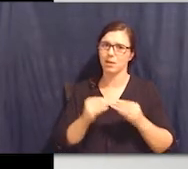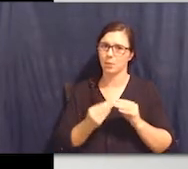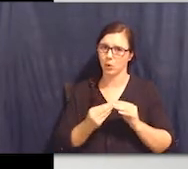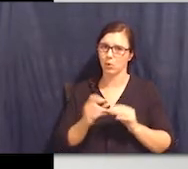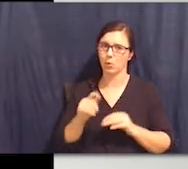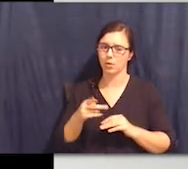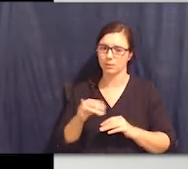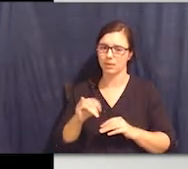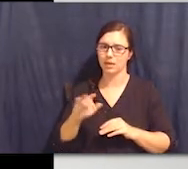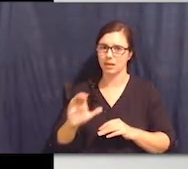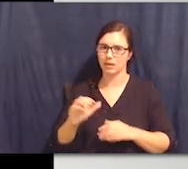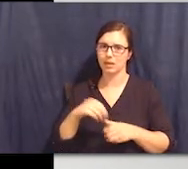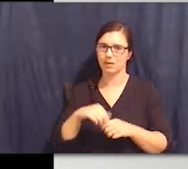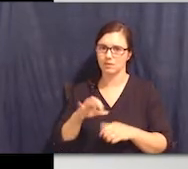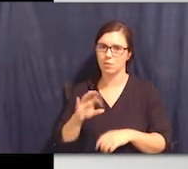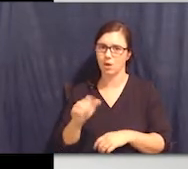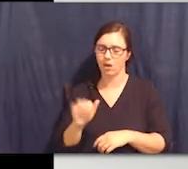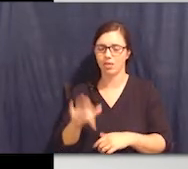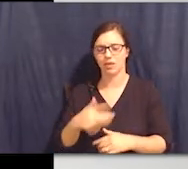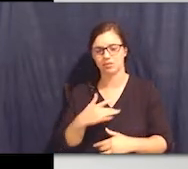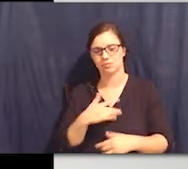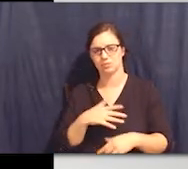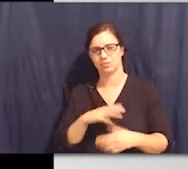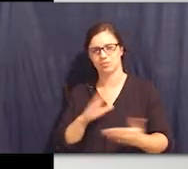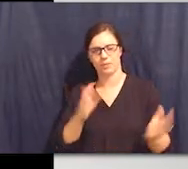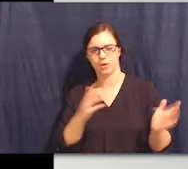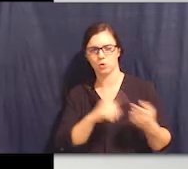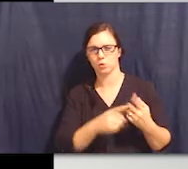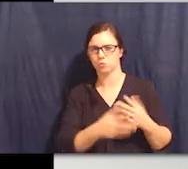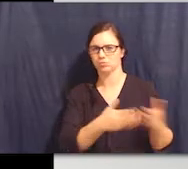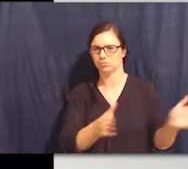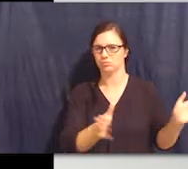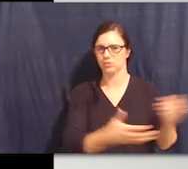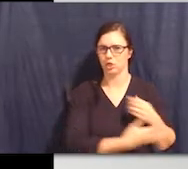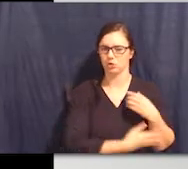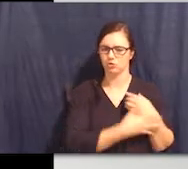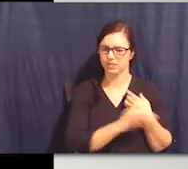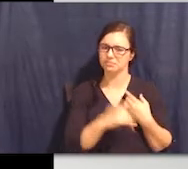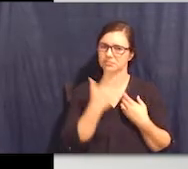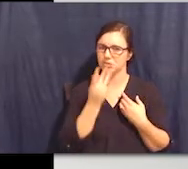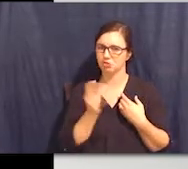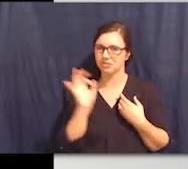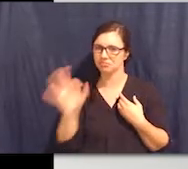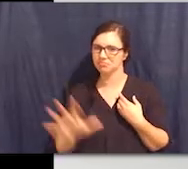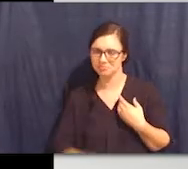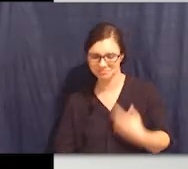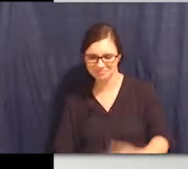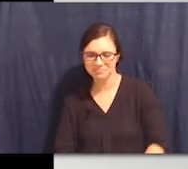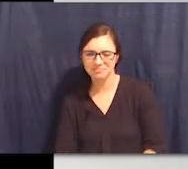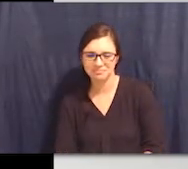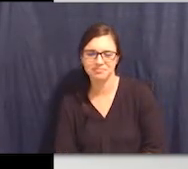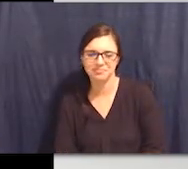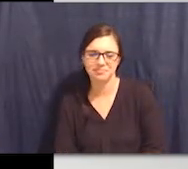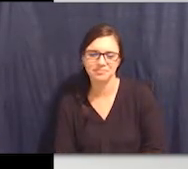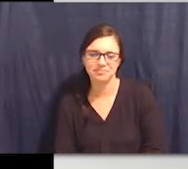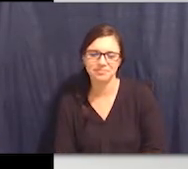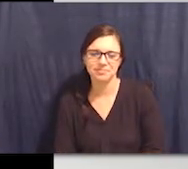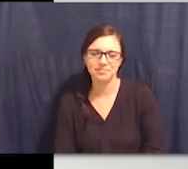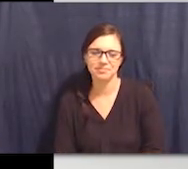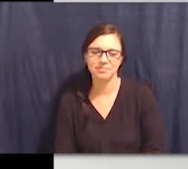Florida than is typical for the nation. That's just an interesting fact.